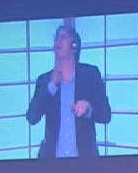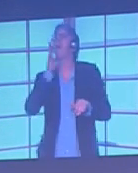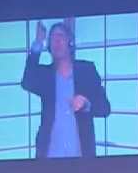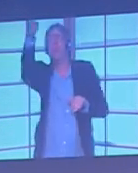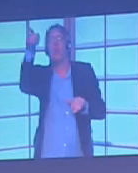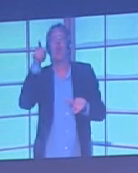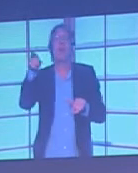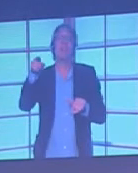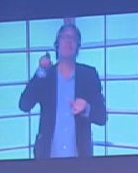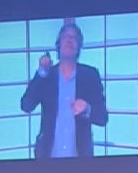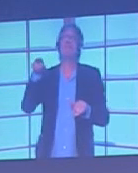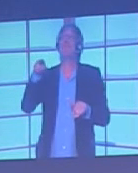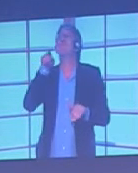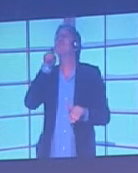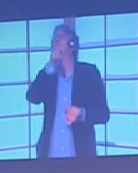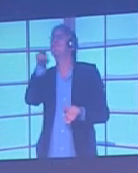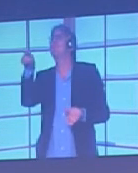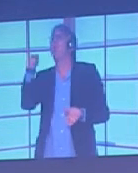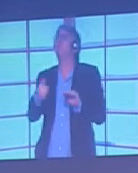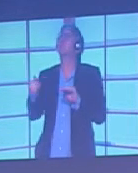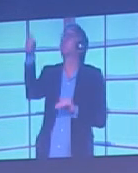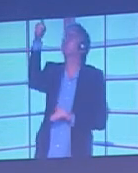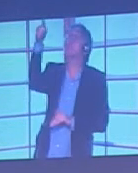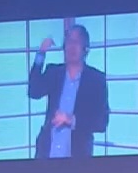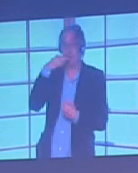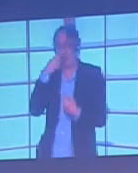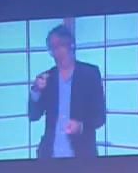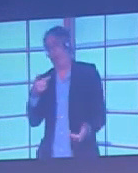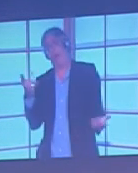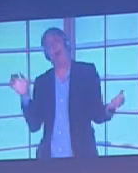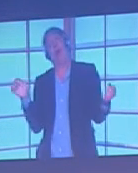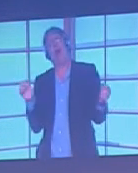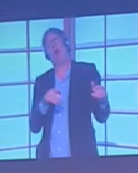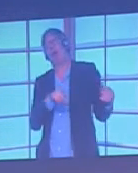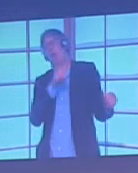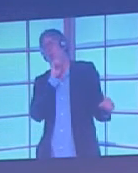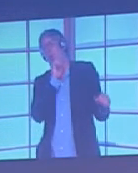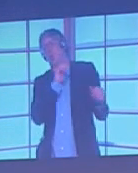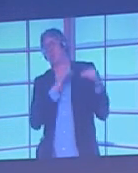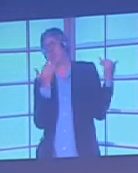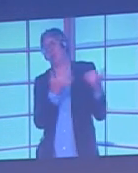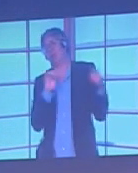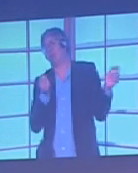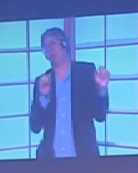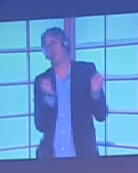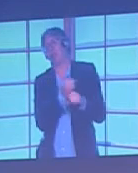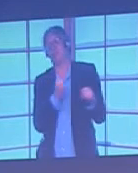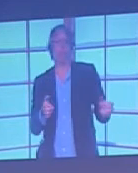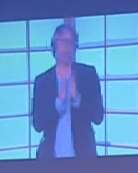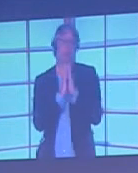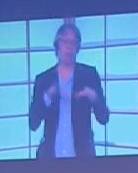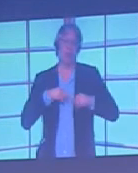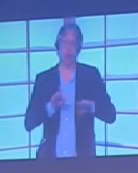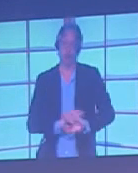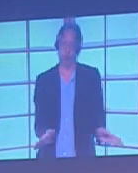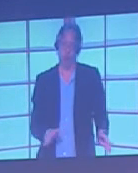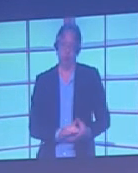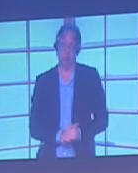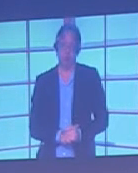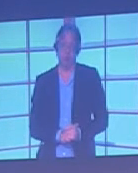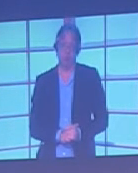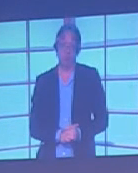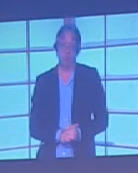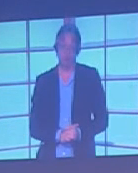your federations, or anybody else tell you you can't change an existing stadium. I would challenge anybody that